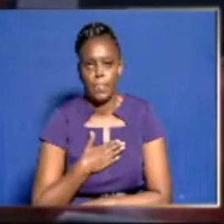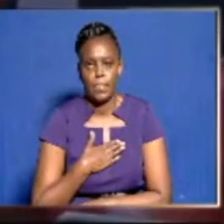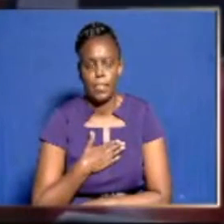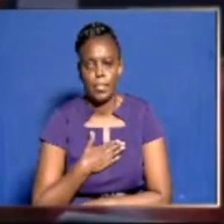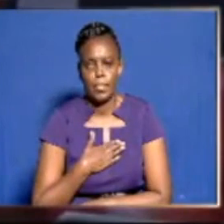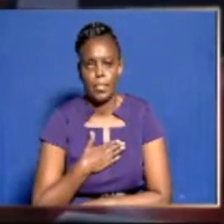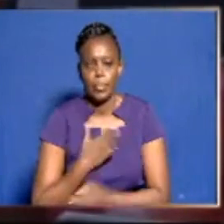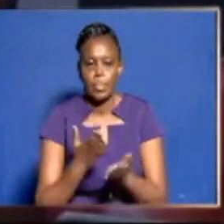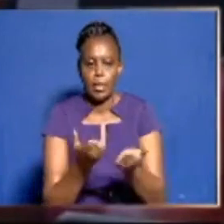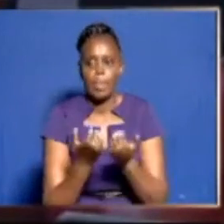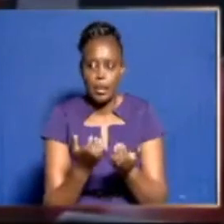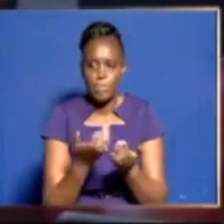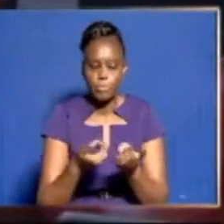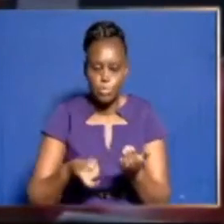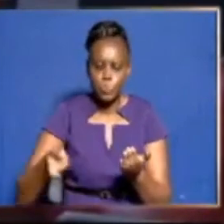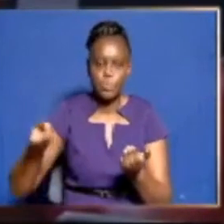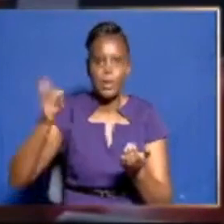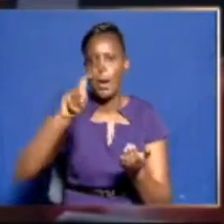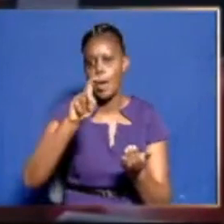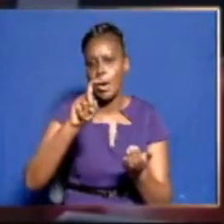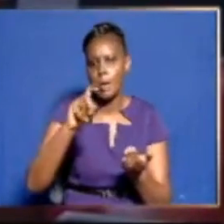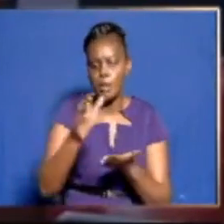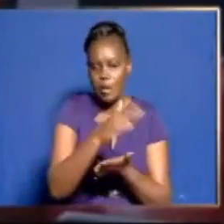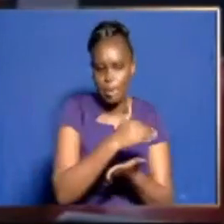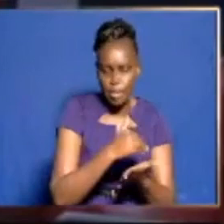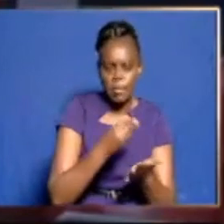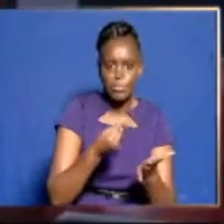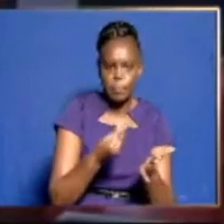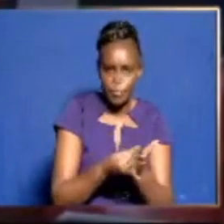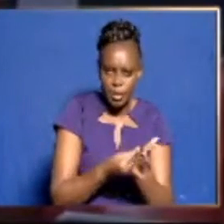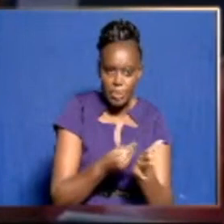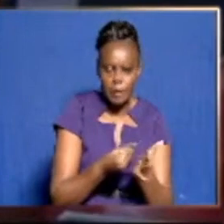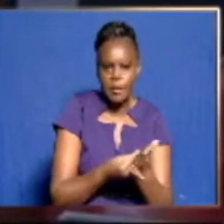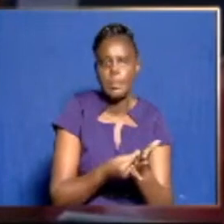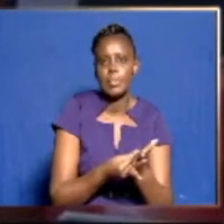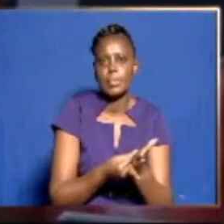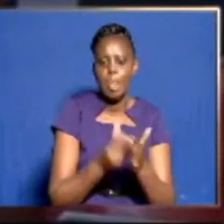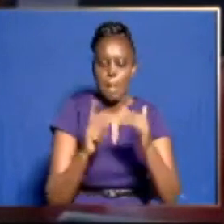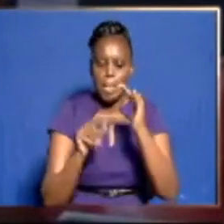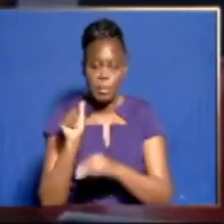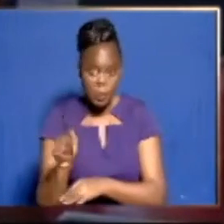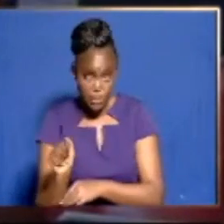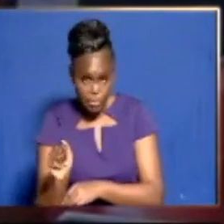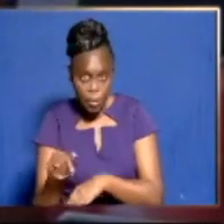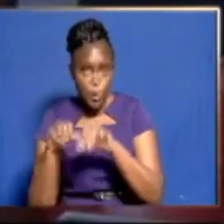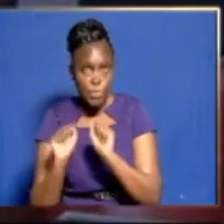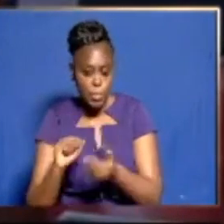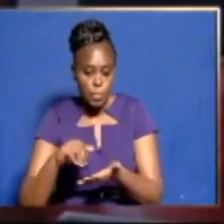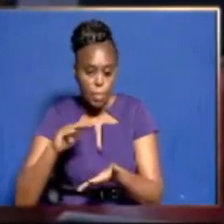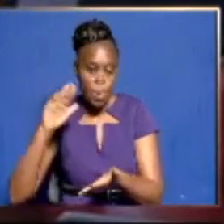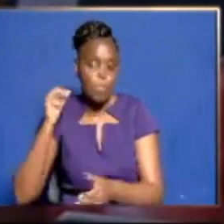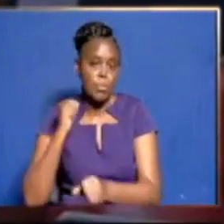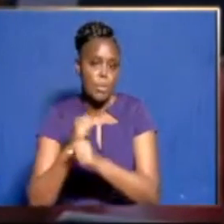that we need to increase revenue funding to this ministry so that more